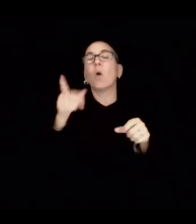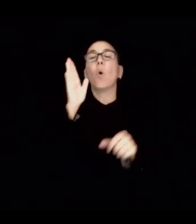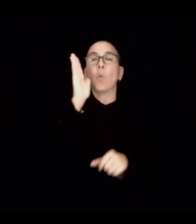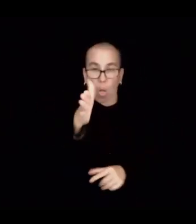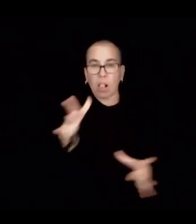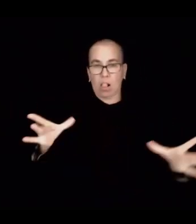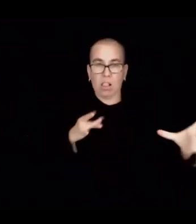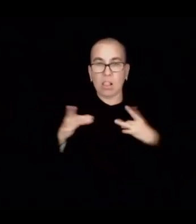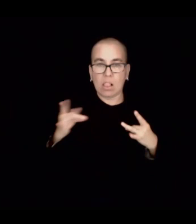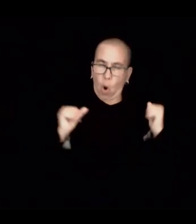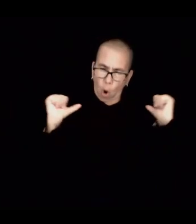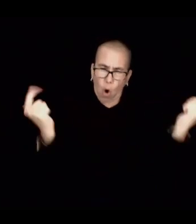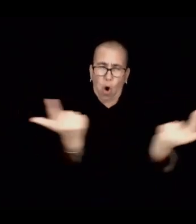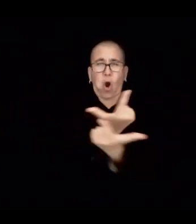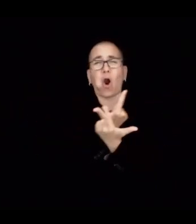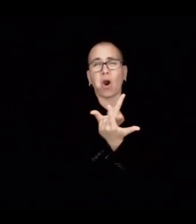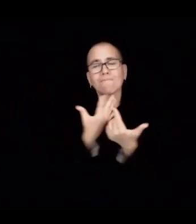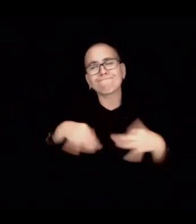Got it. Thank you.